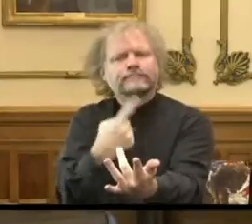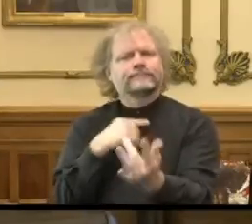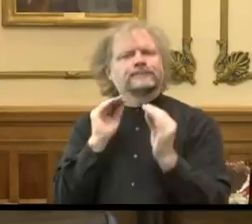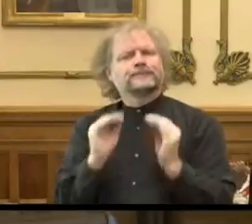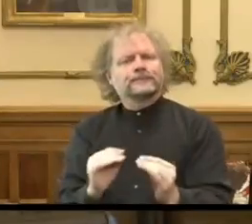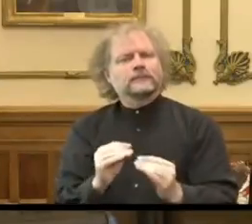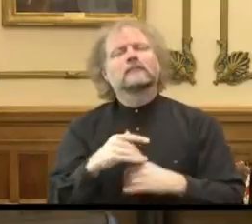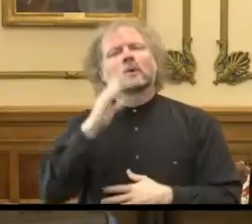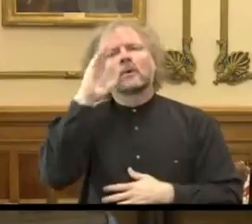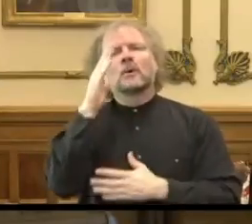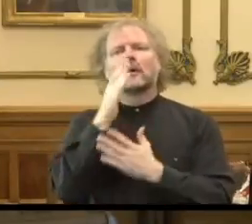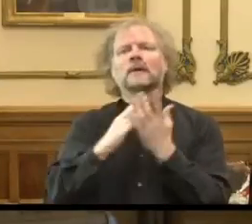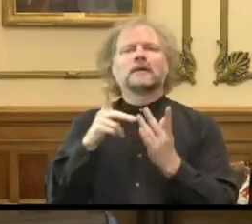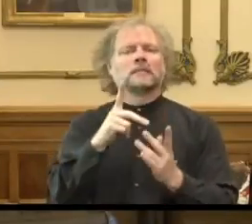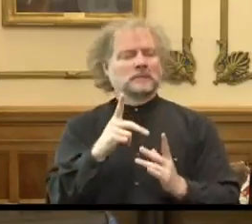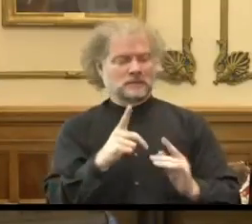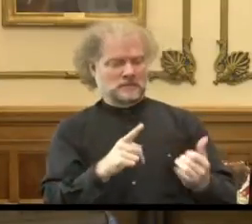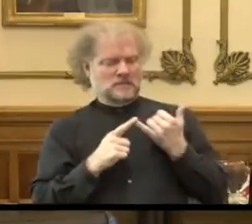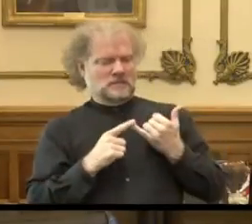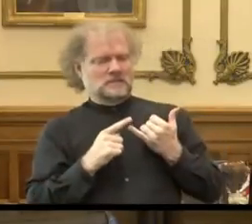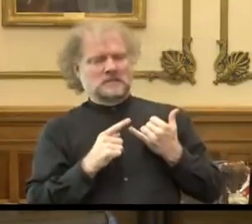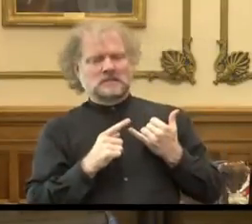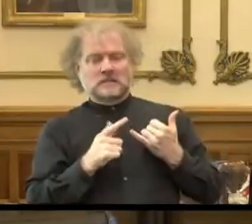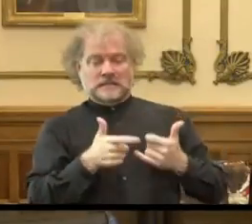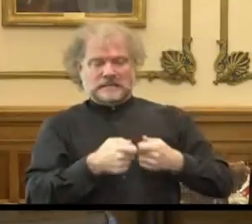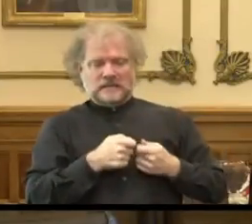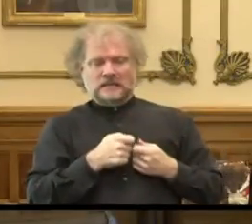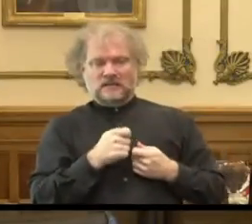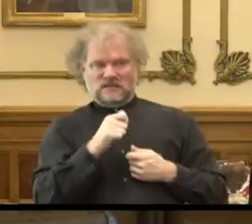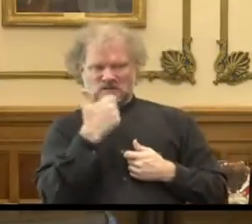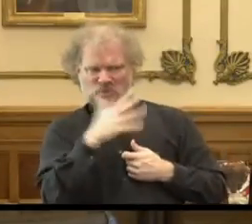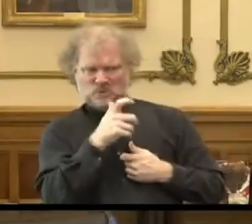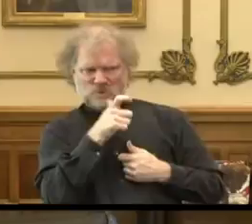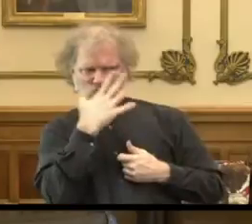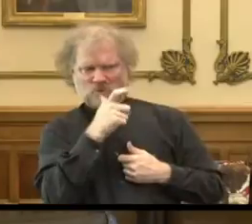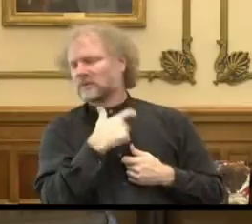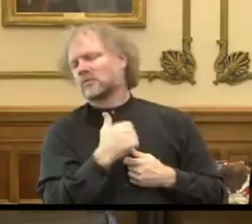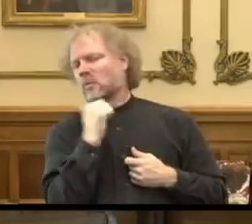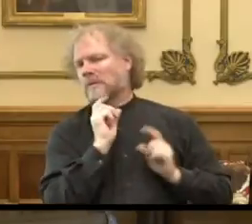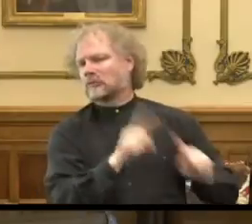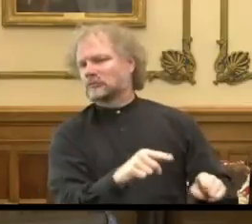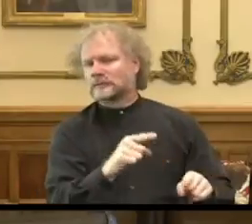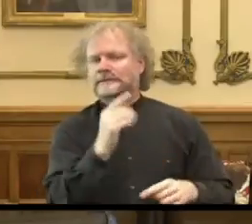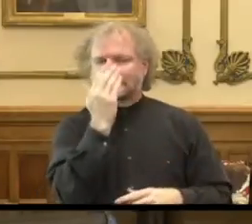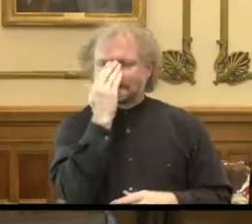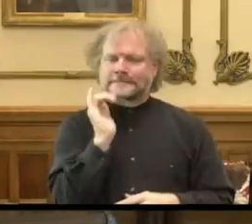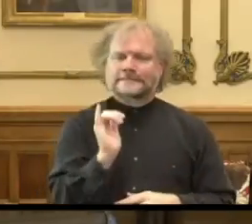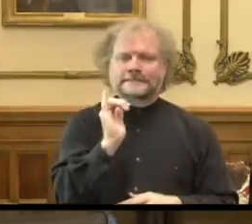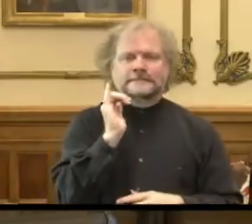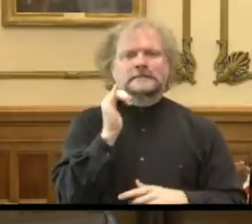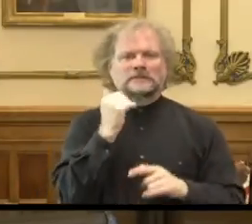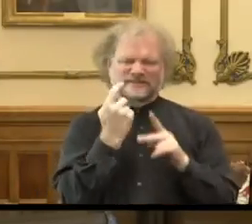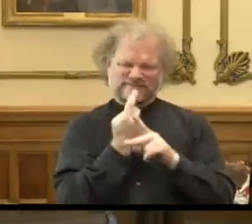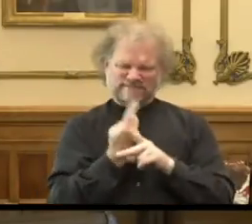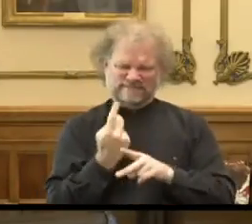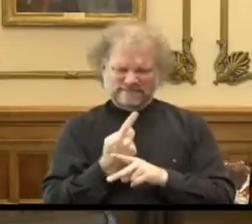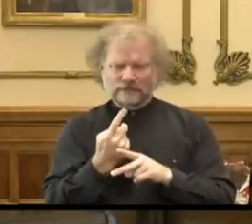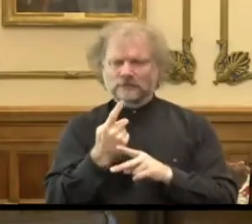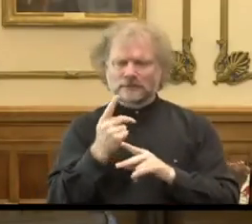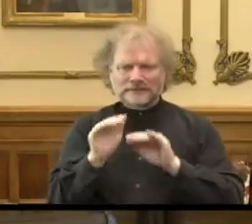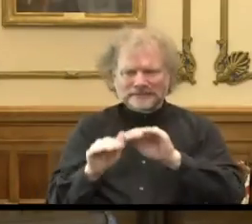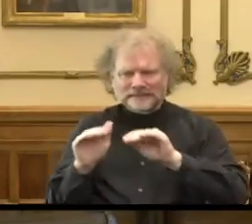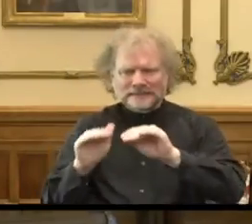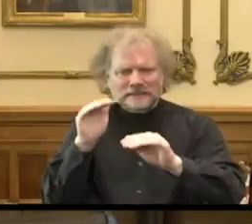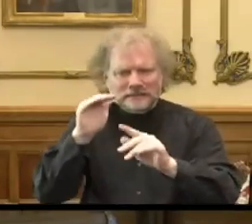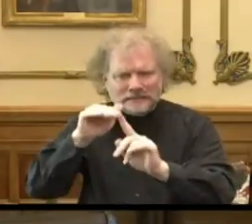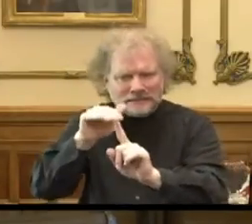some people aren't willing to answer a call or reply to a text from an unfamiliar number and we are working to build awareness of the